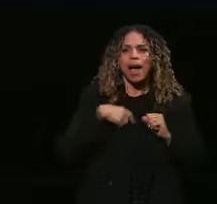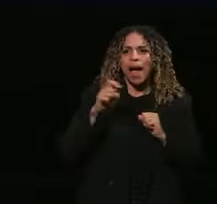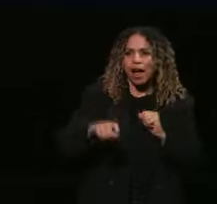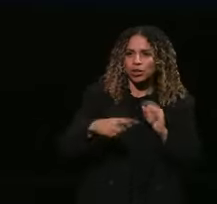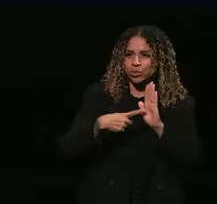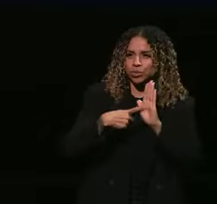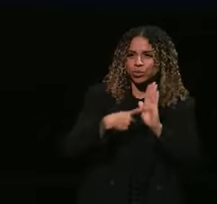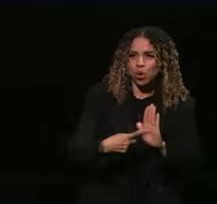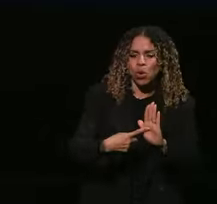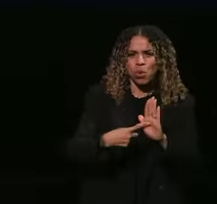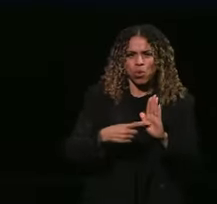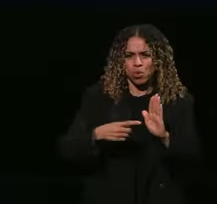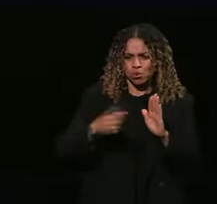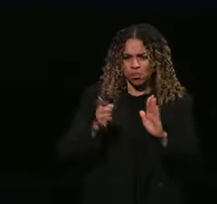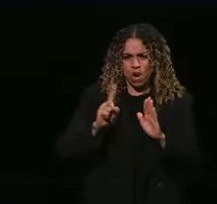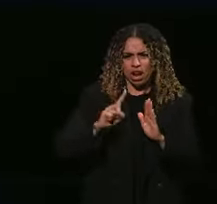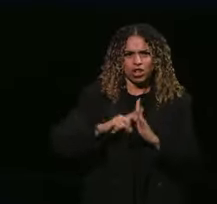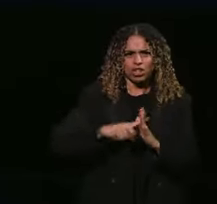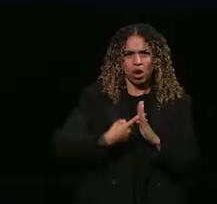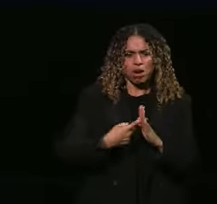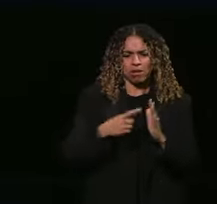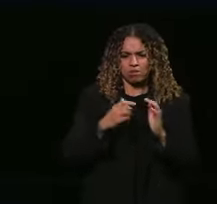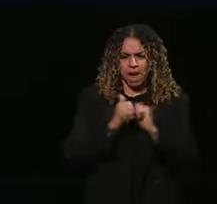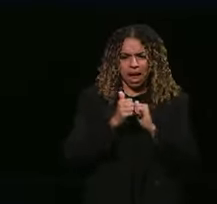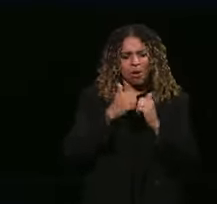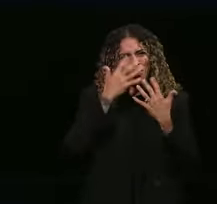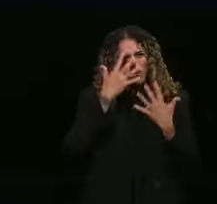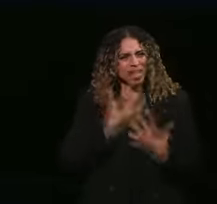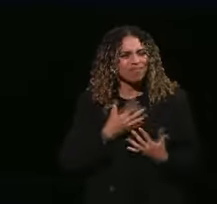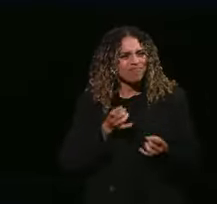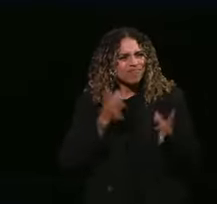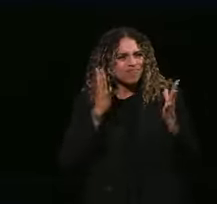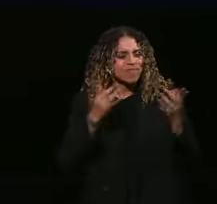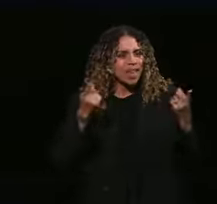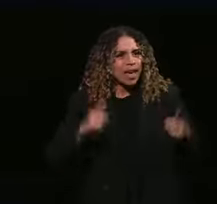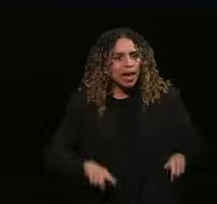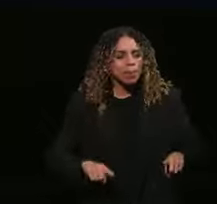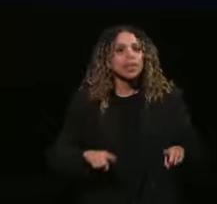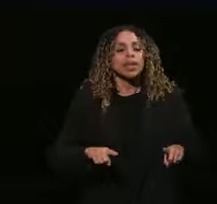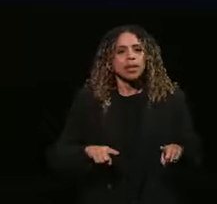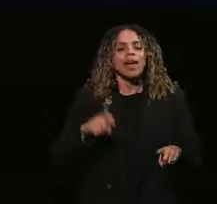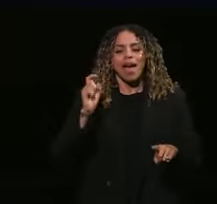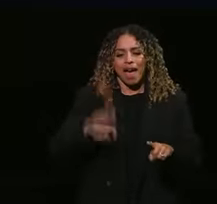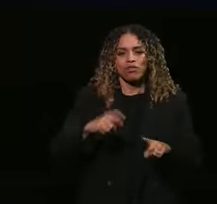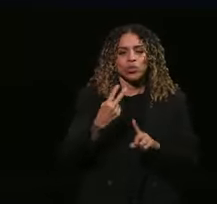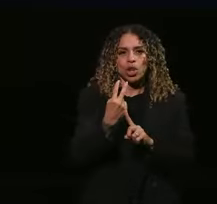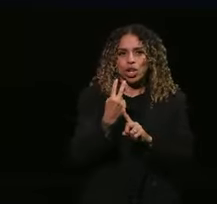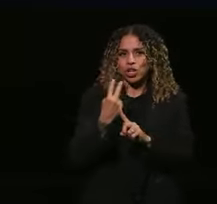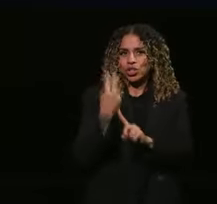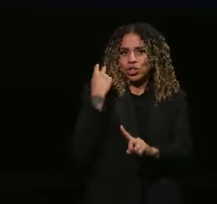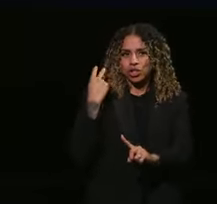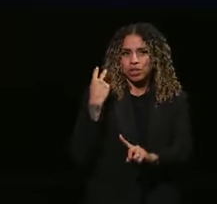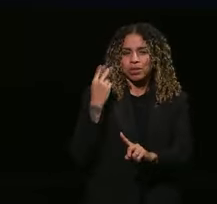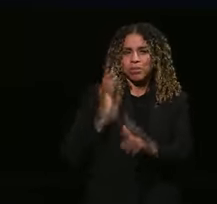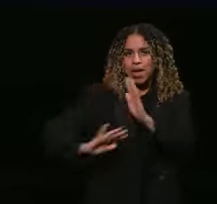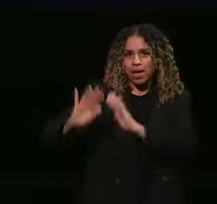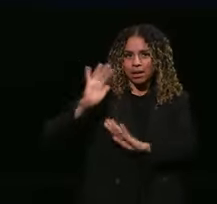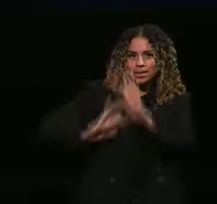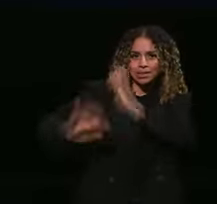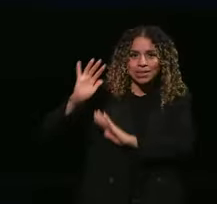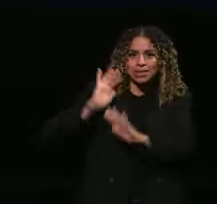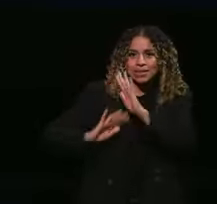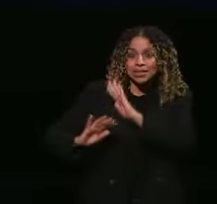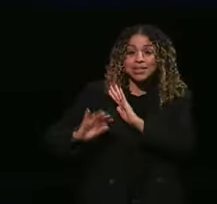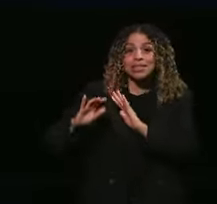of the tragedy, and to understand the origin of the tragedy, I had to go to the past. And when you are a documentary filmmaker, the past is